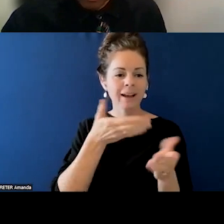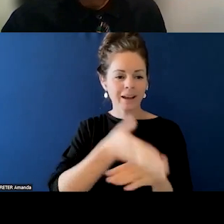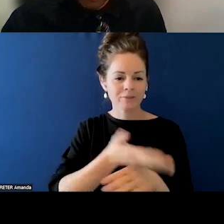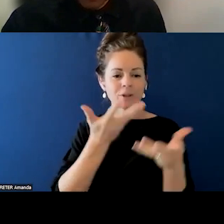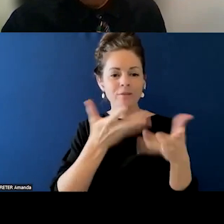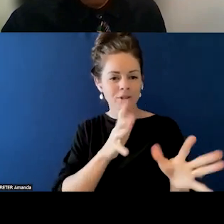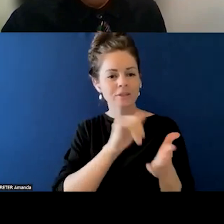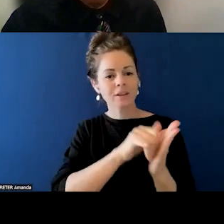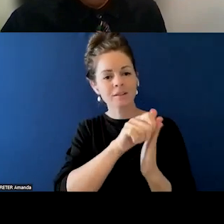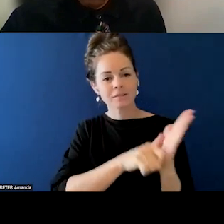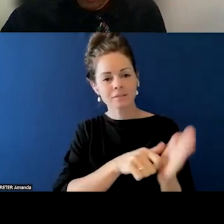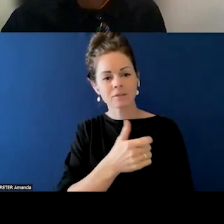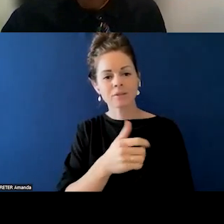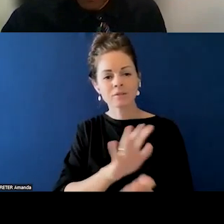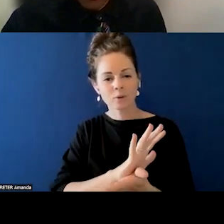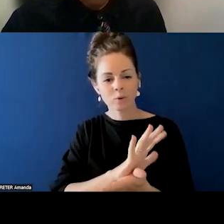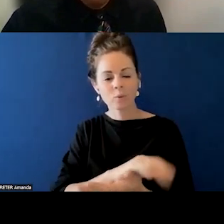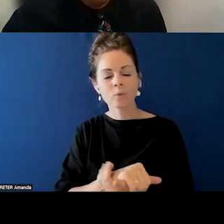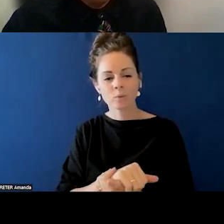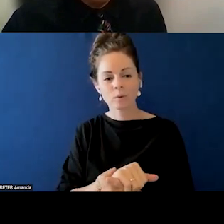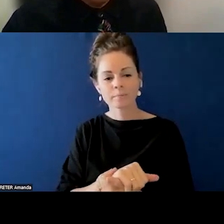particular video, or saving this video.